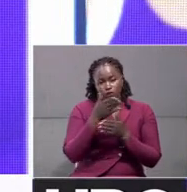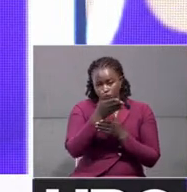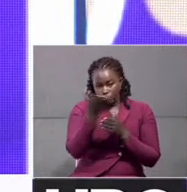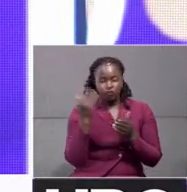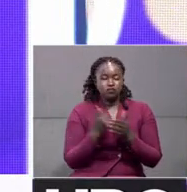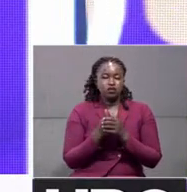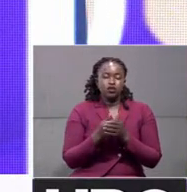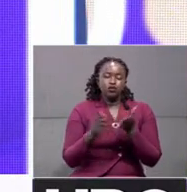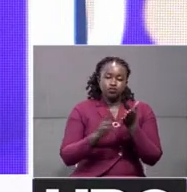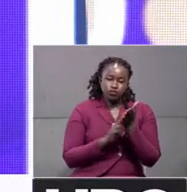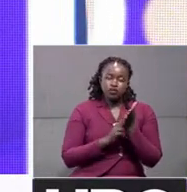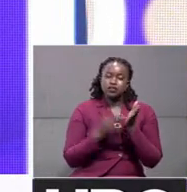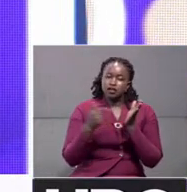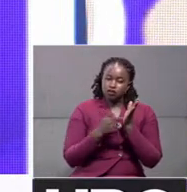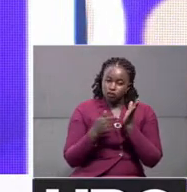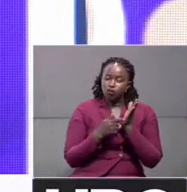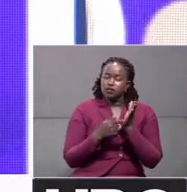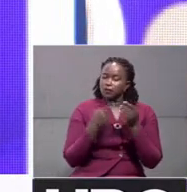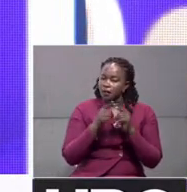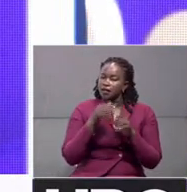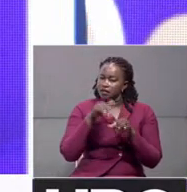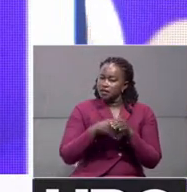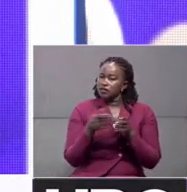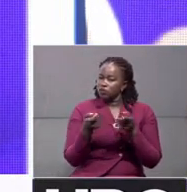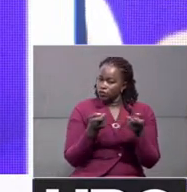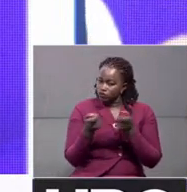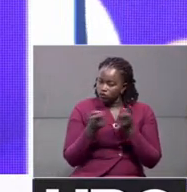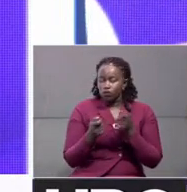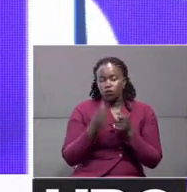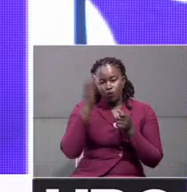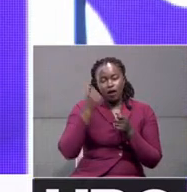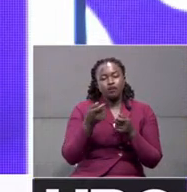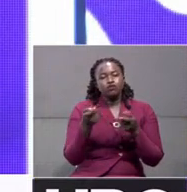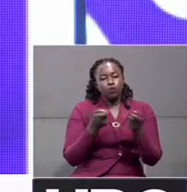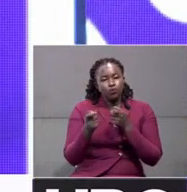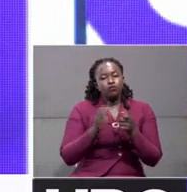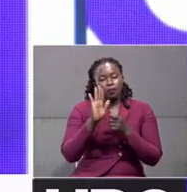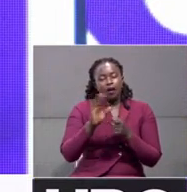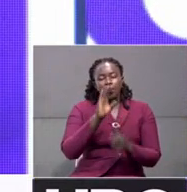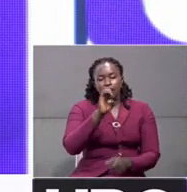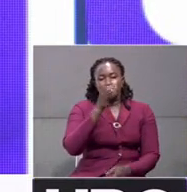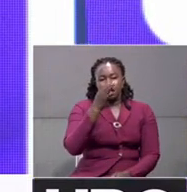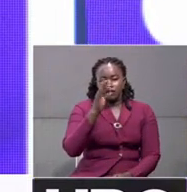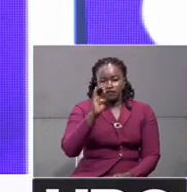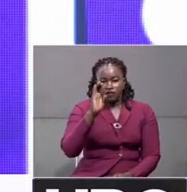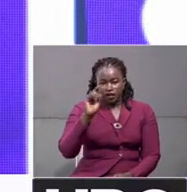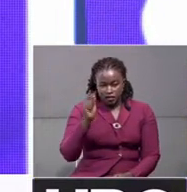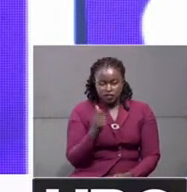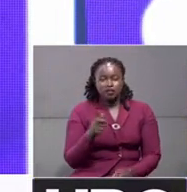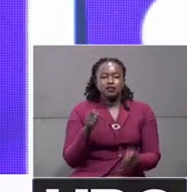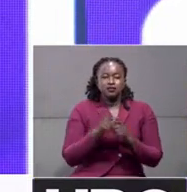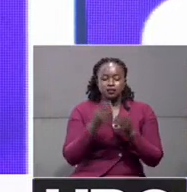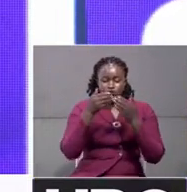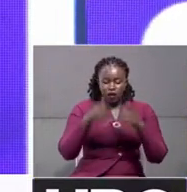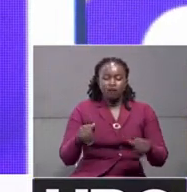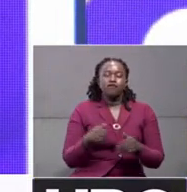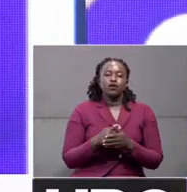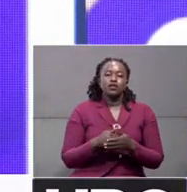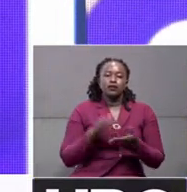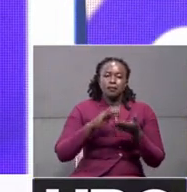technology in moderation so as to mitigate its effects and to avoid